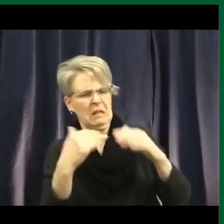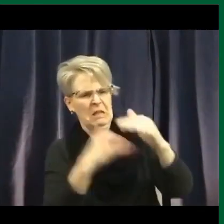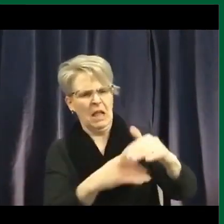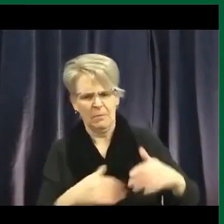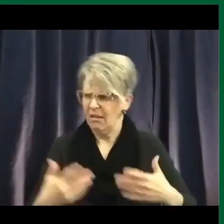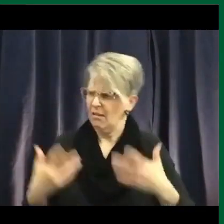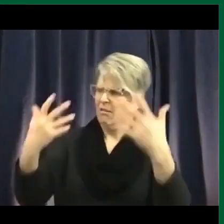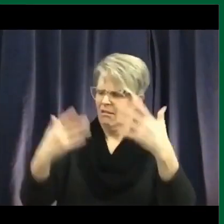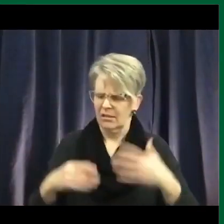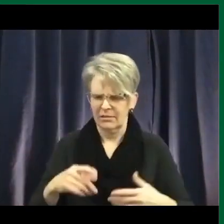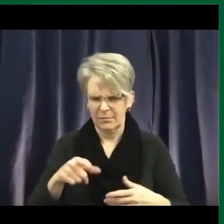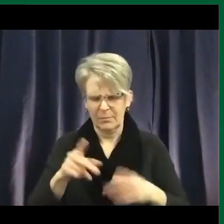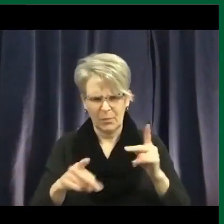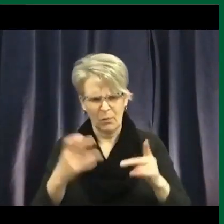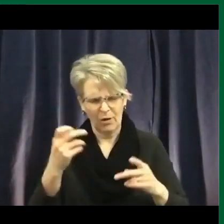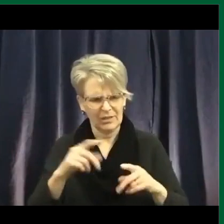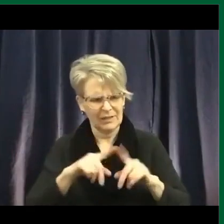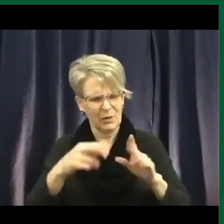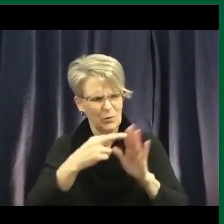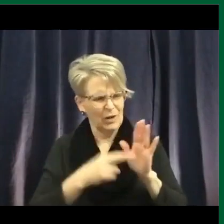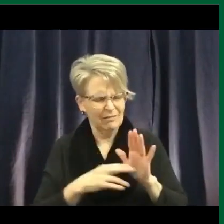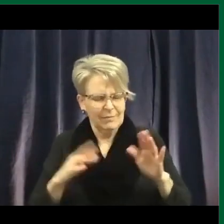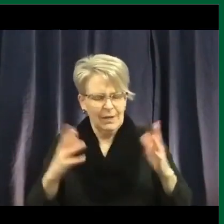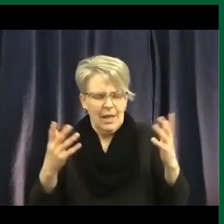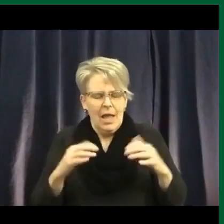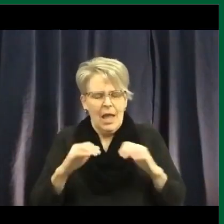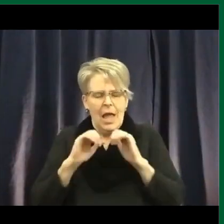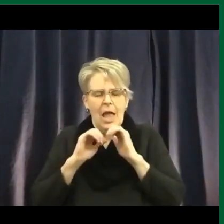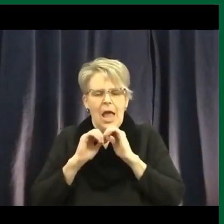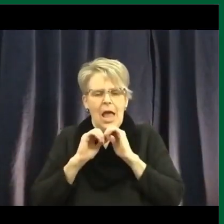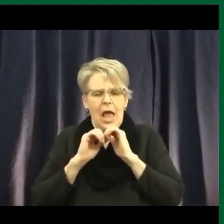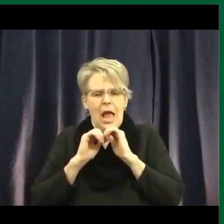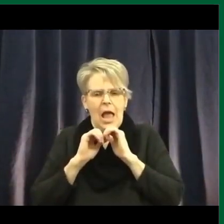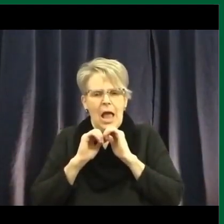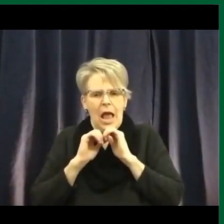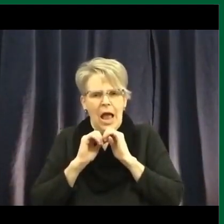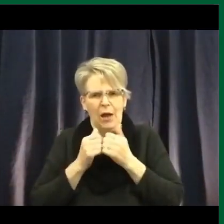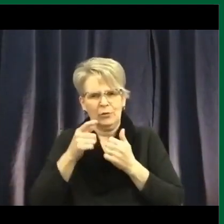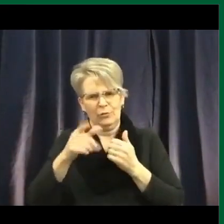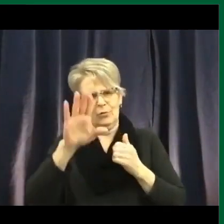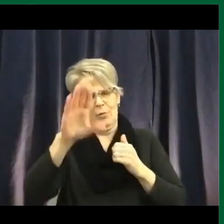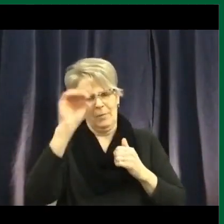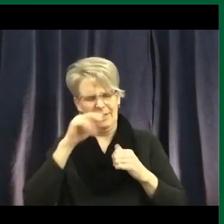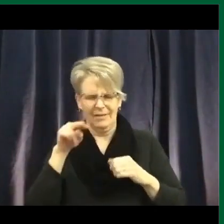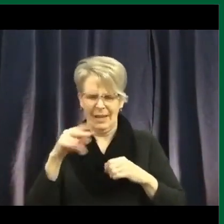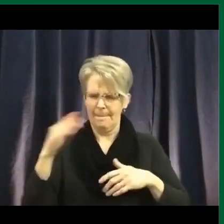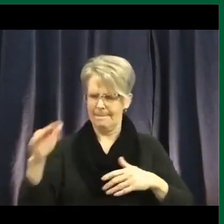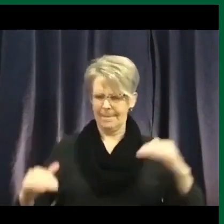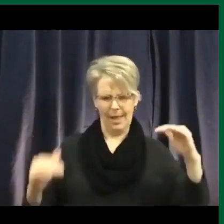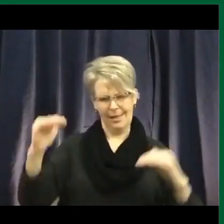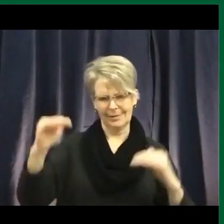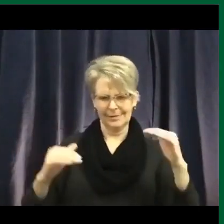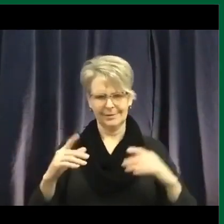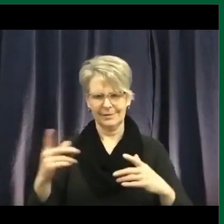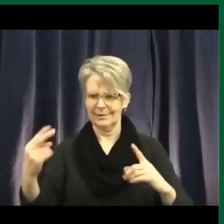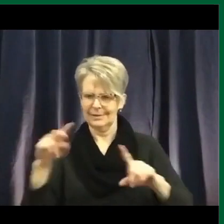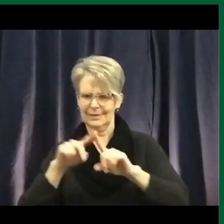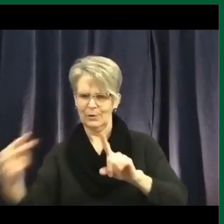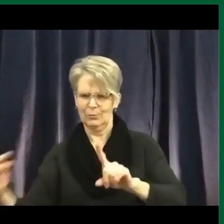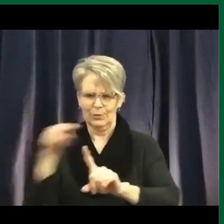more justification for the measures. How have you sensed that you've responded to that and balanced these concerns?